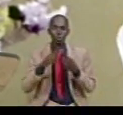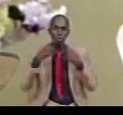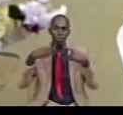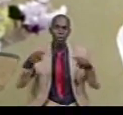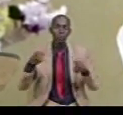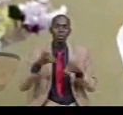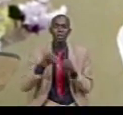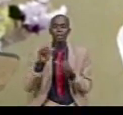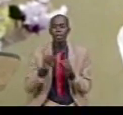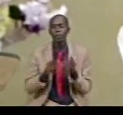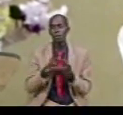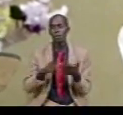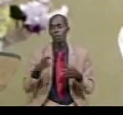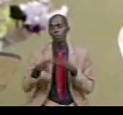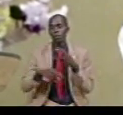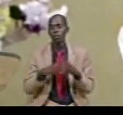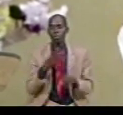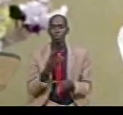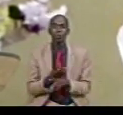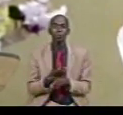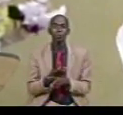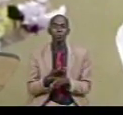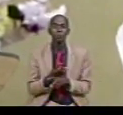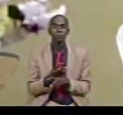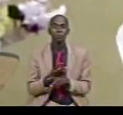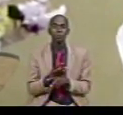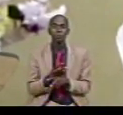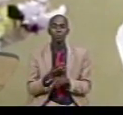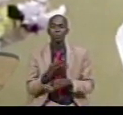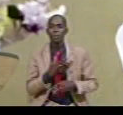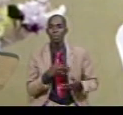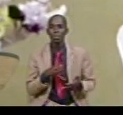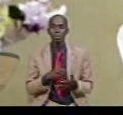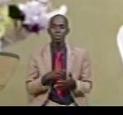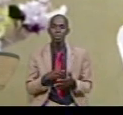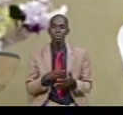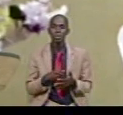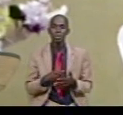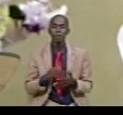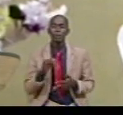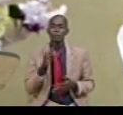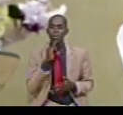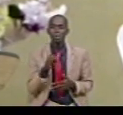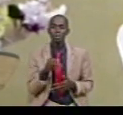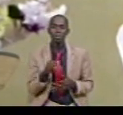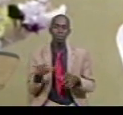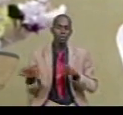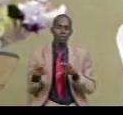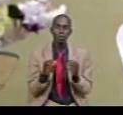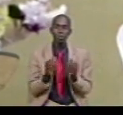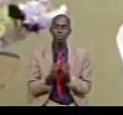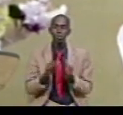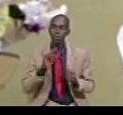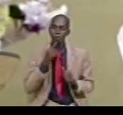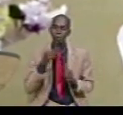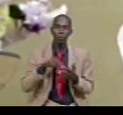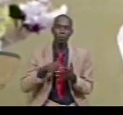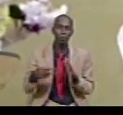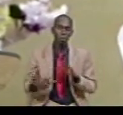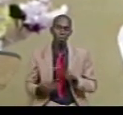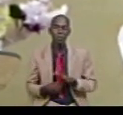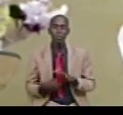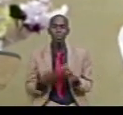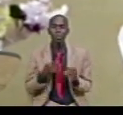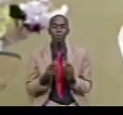corners of the world and to the ends of the earth. He has instilled in us a deep sense of purpose, helping us to discover our